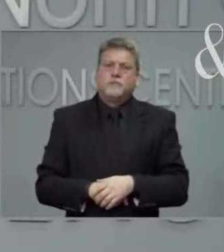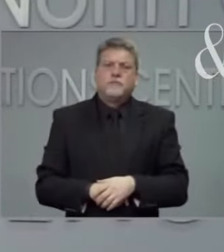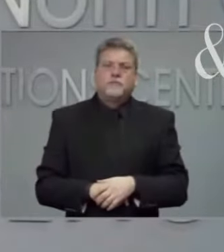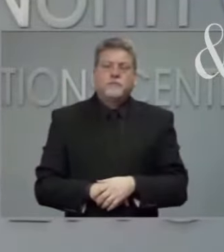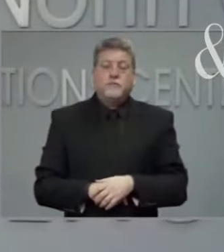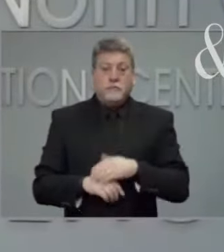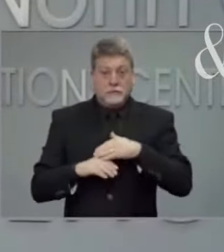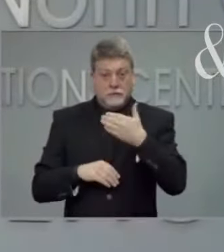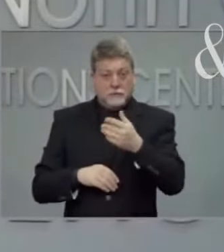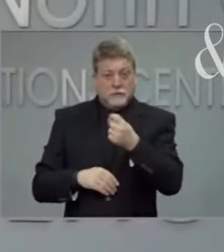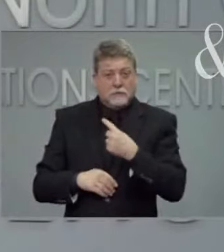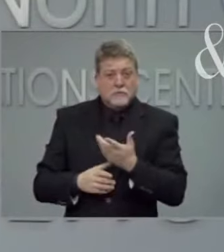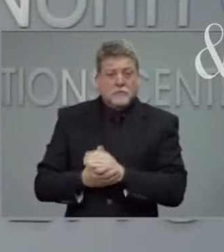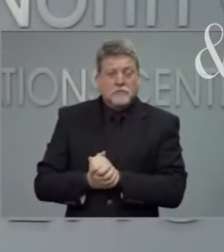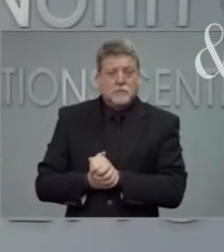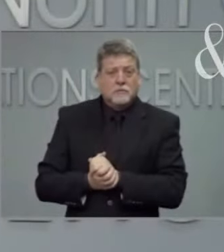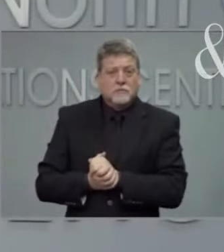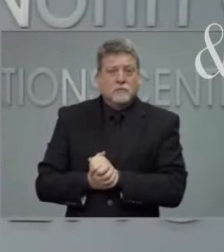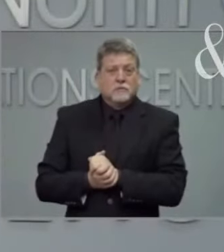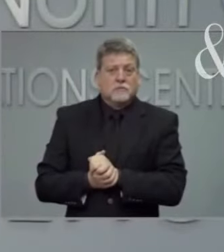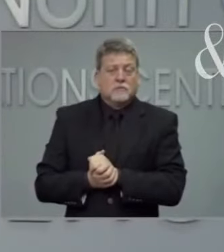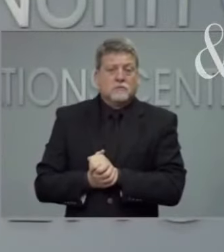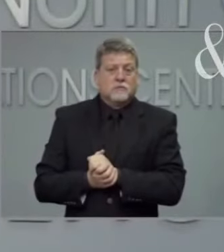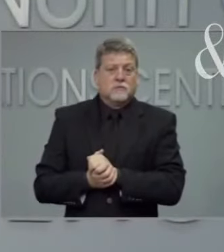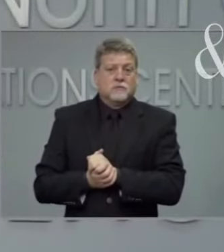Next question, please.